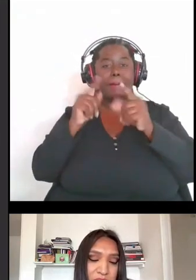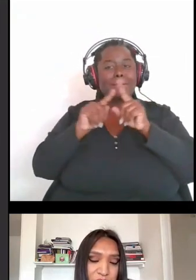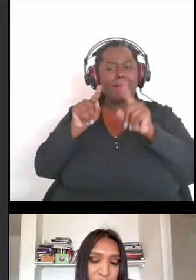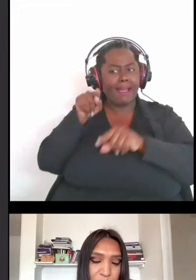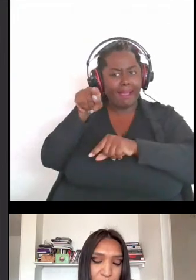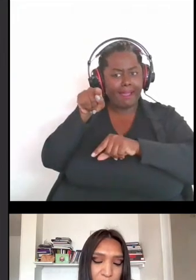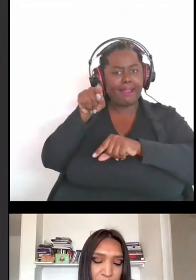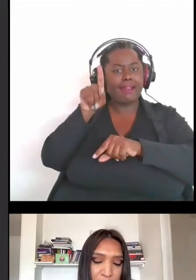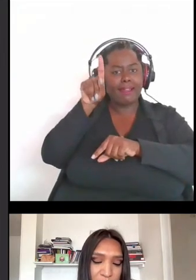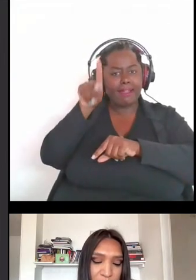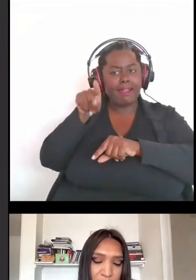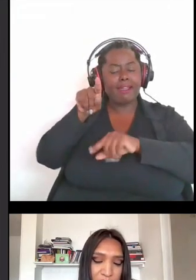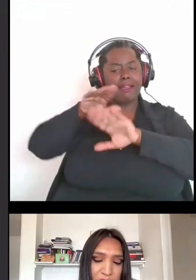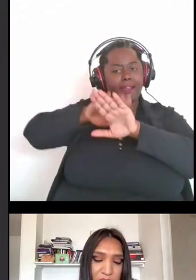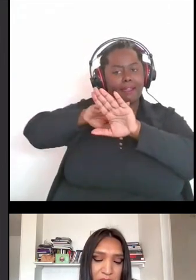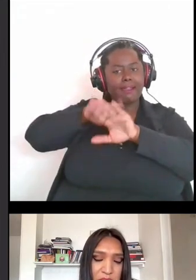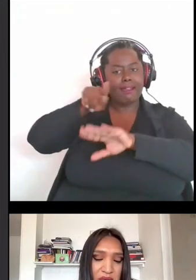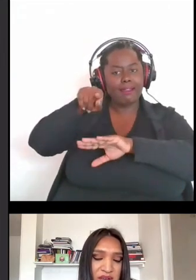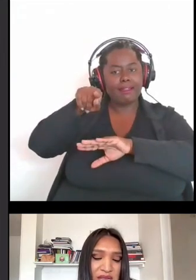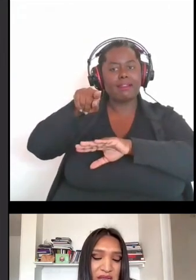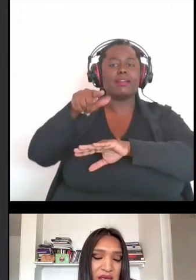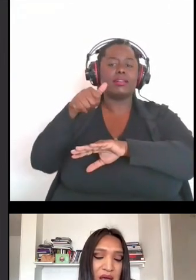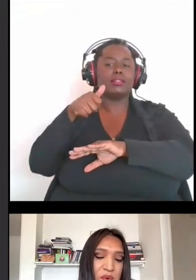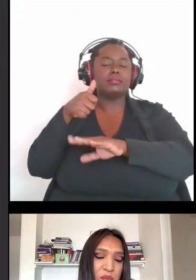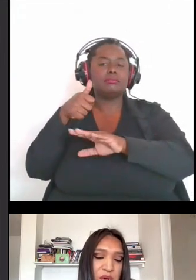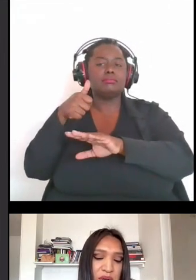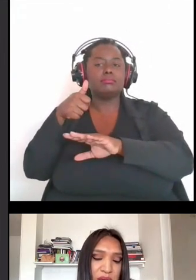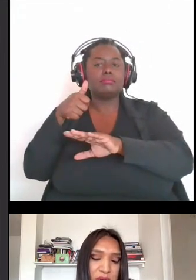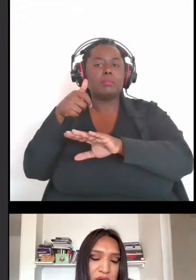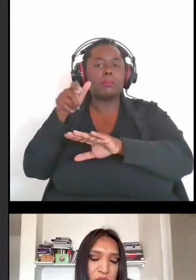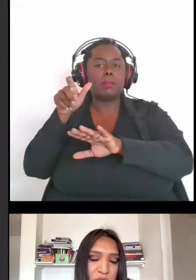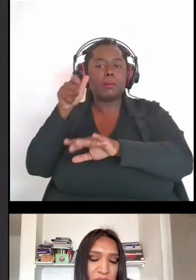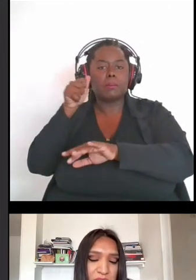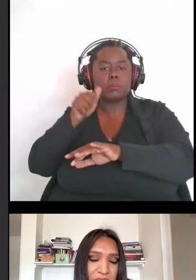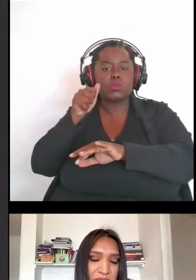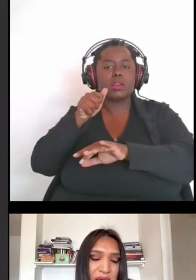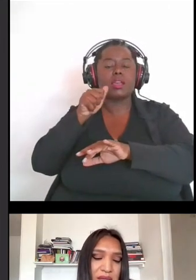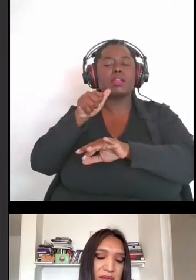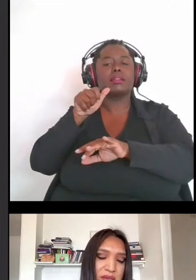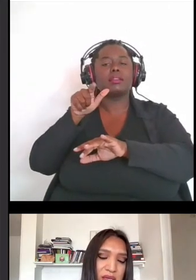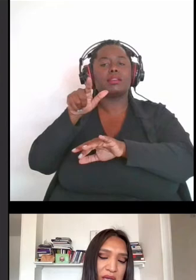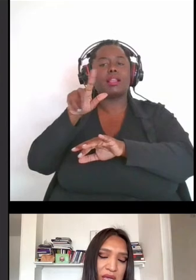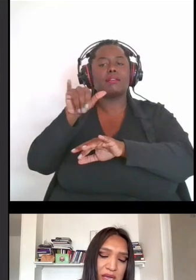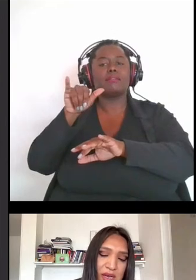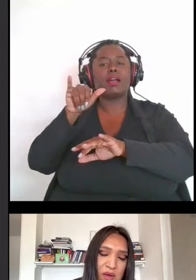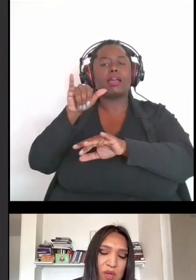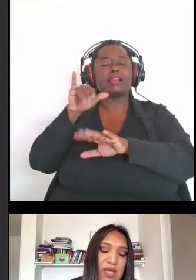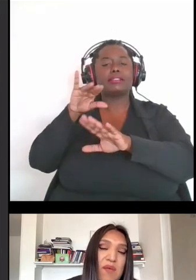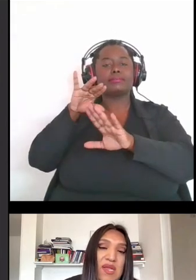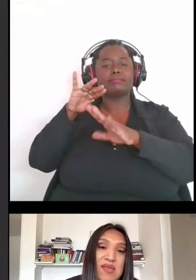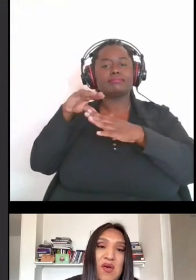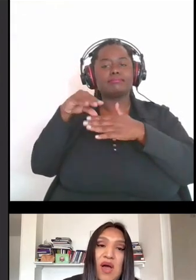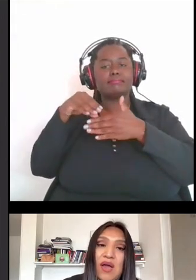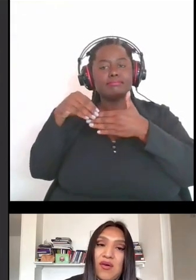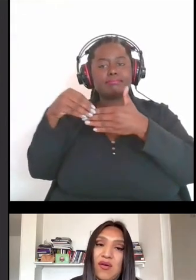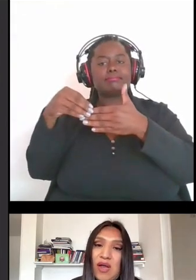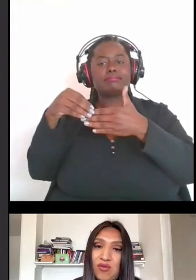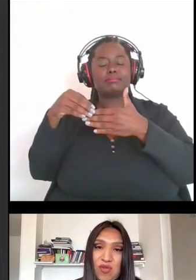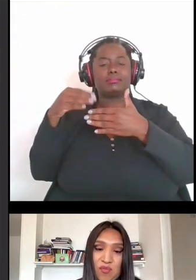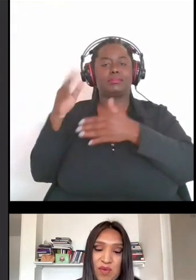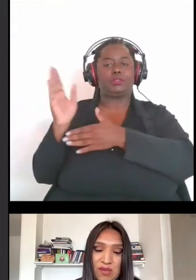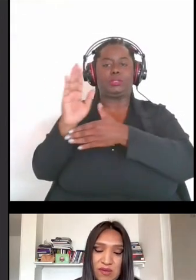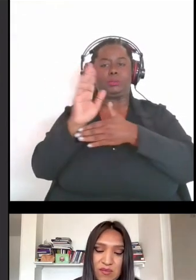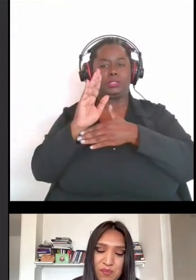is a character that engages the plot of the movie instead of having